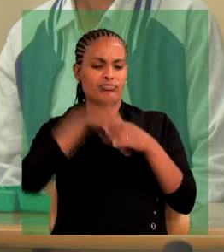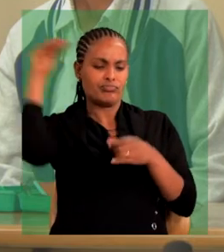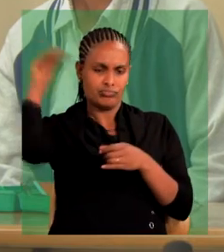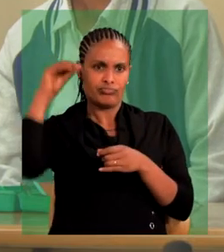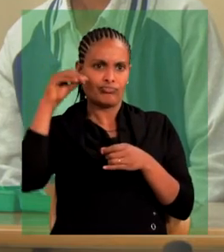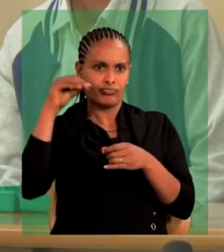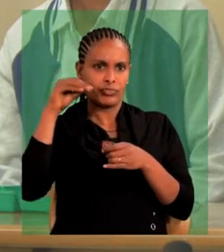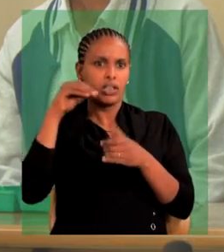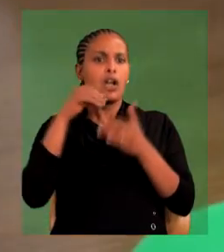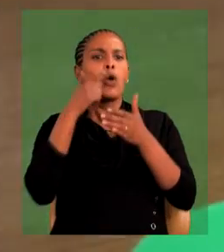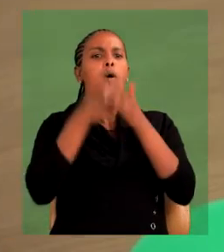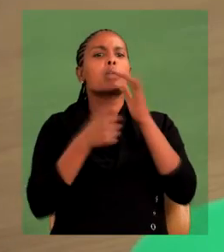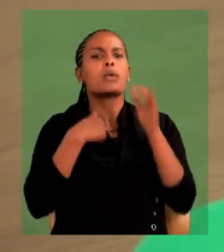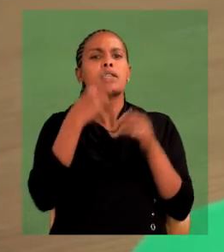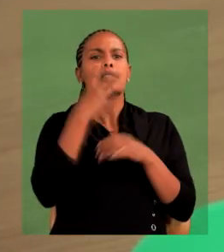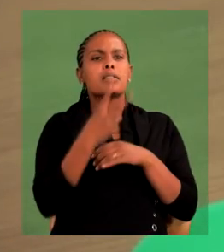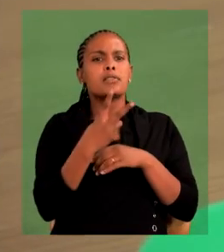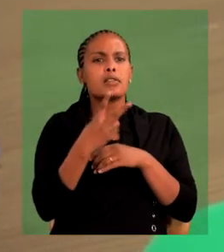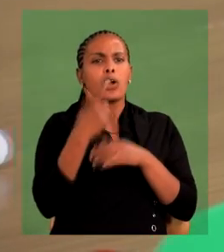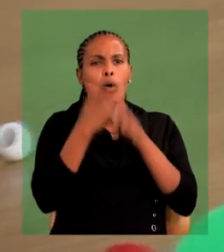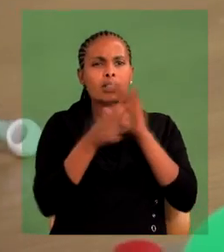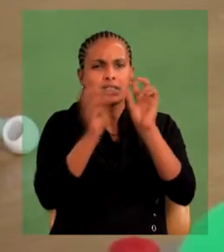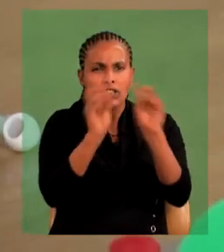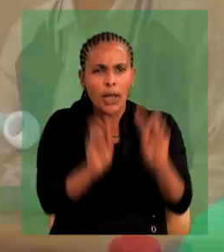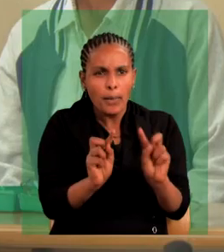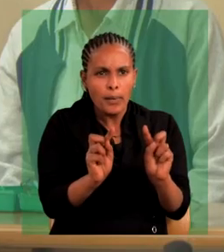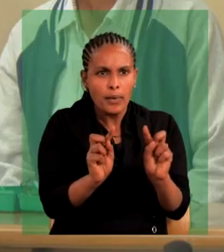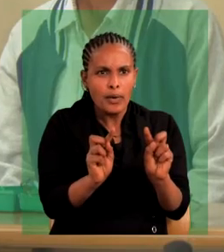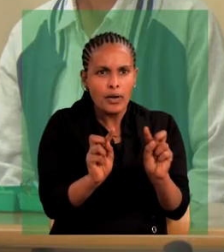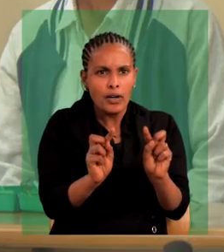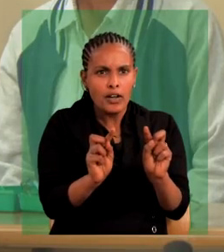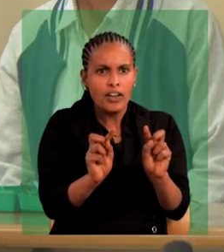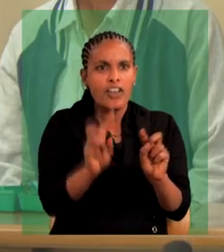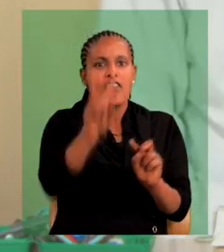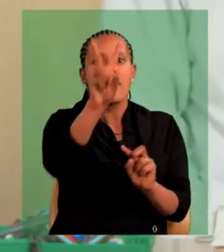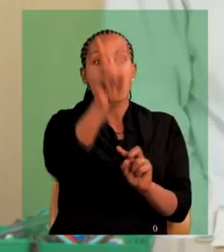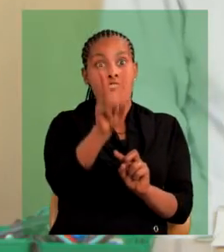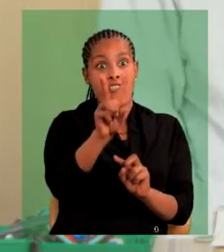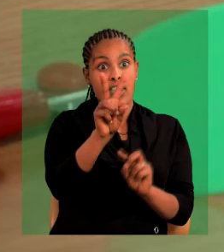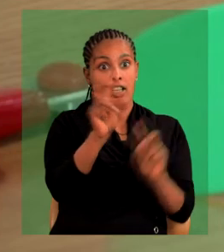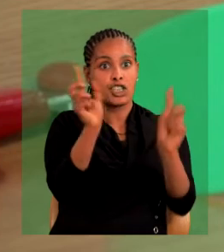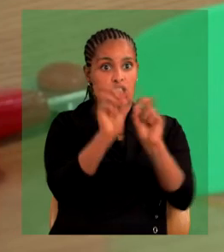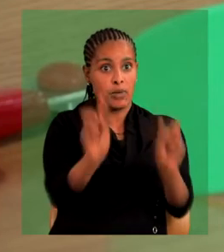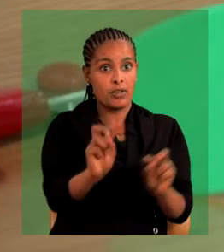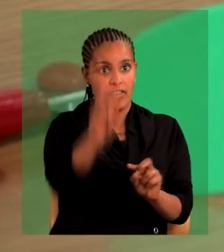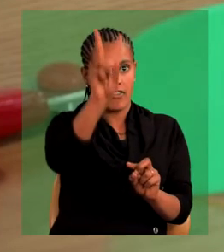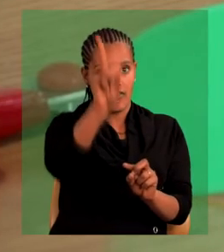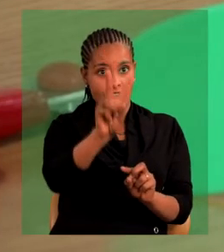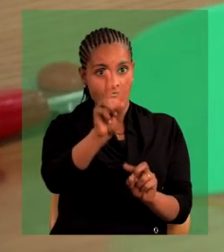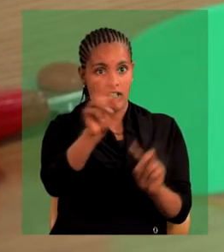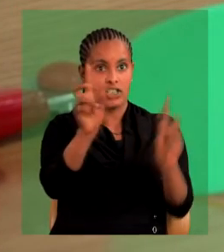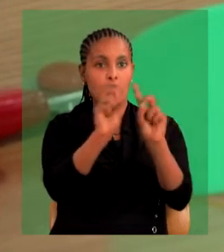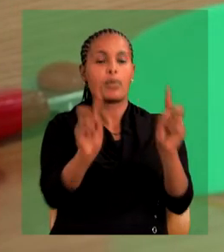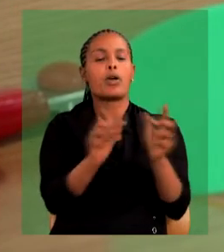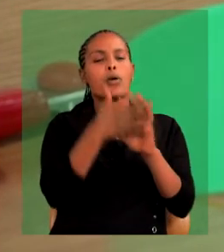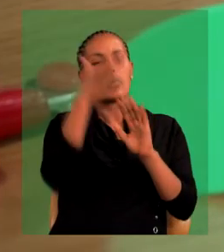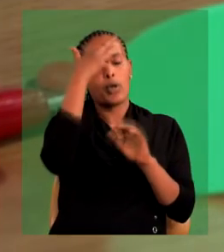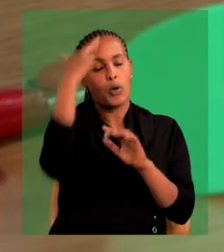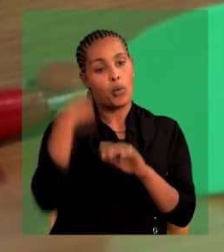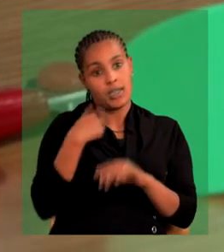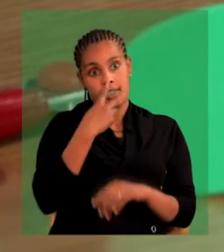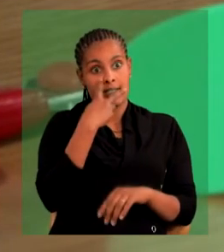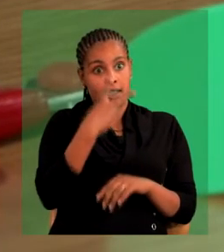while. This is what you see. Yes. What is the shape? Like V-shape. V-shaped. So, because we